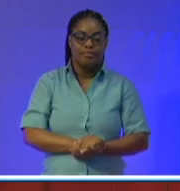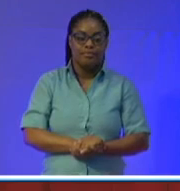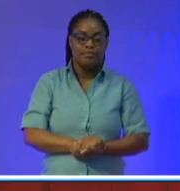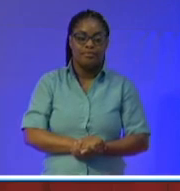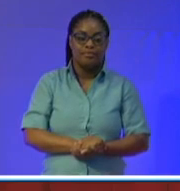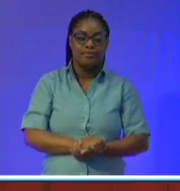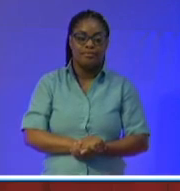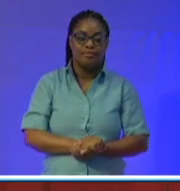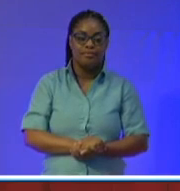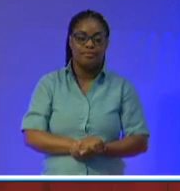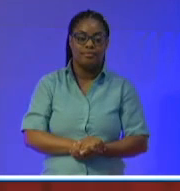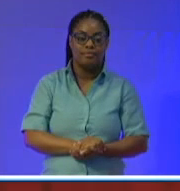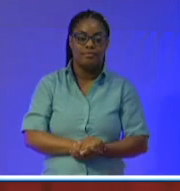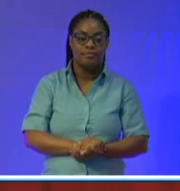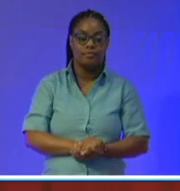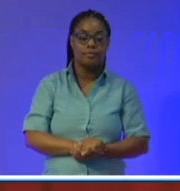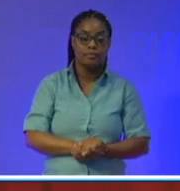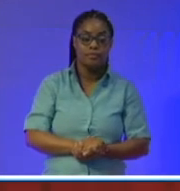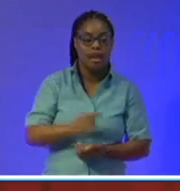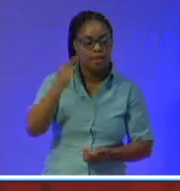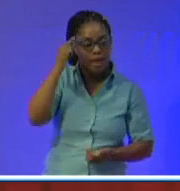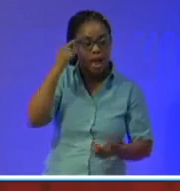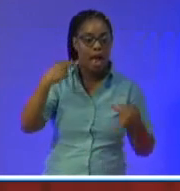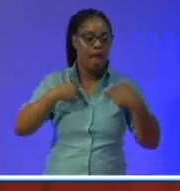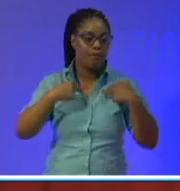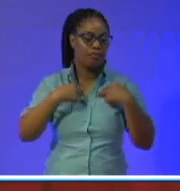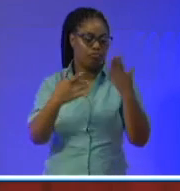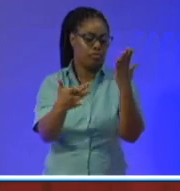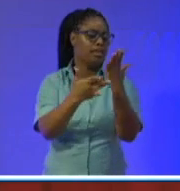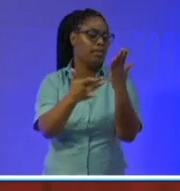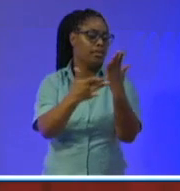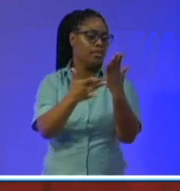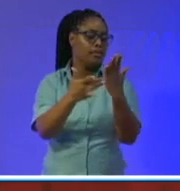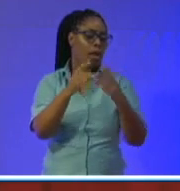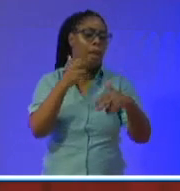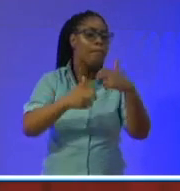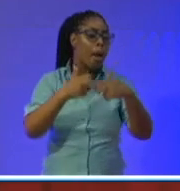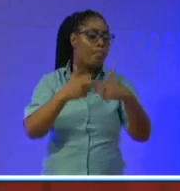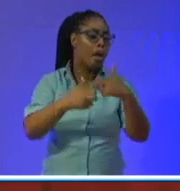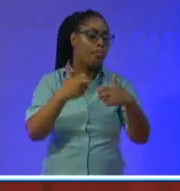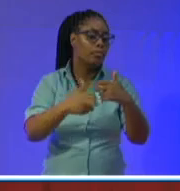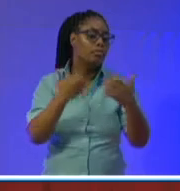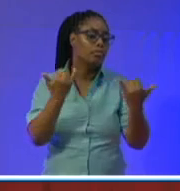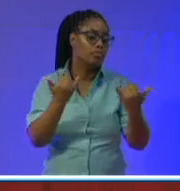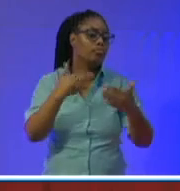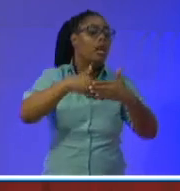Okay, so we seem to have some technical difficulty. We'll move to TV6.